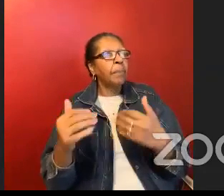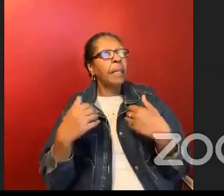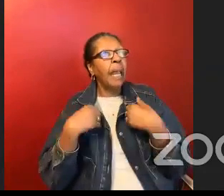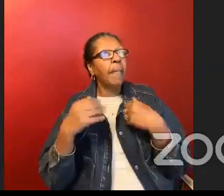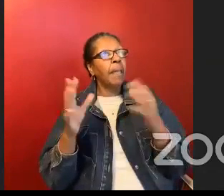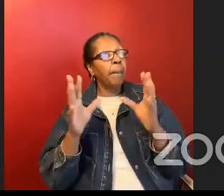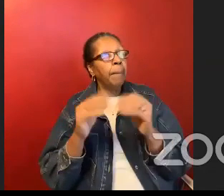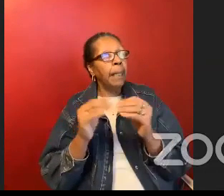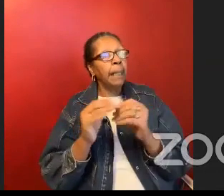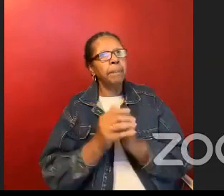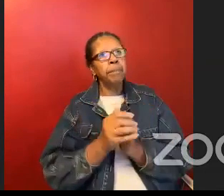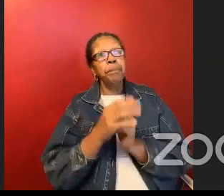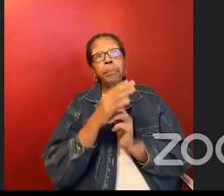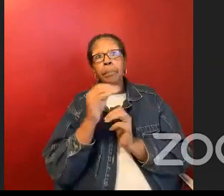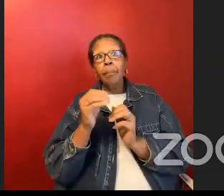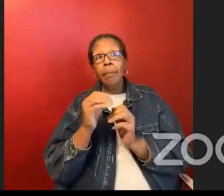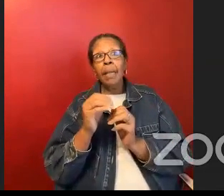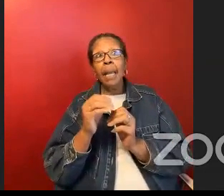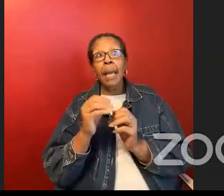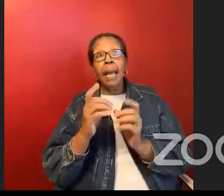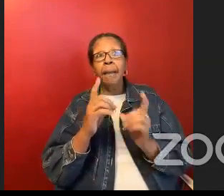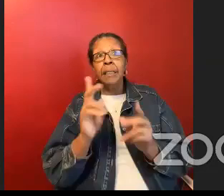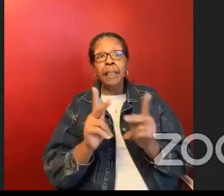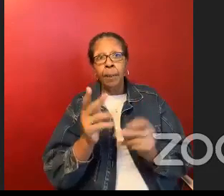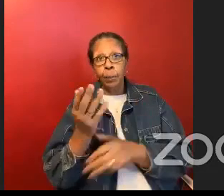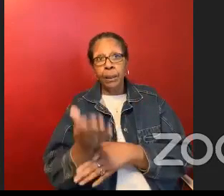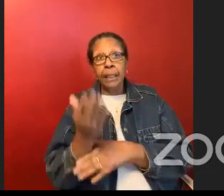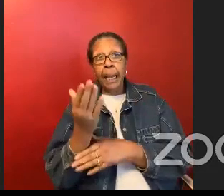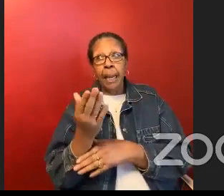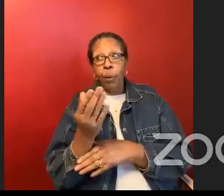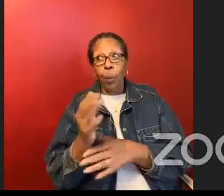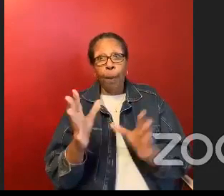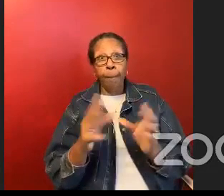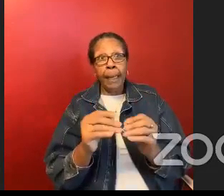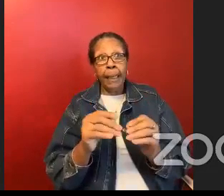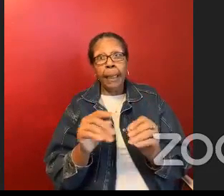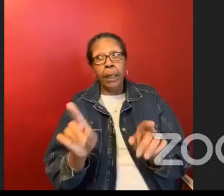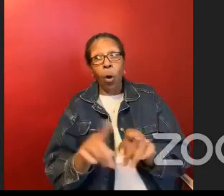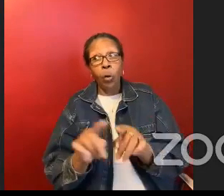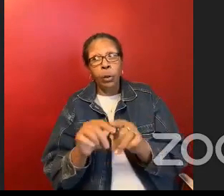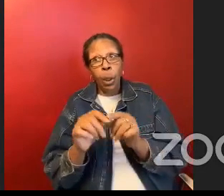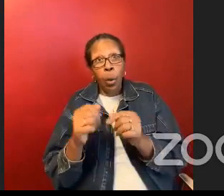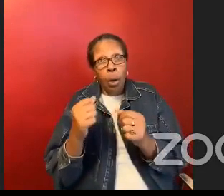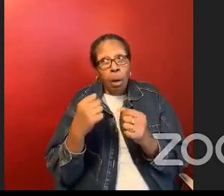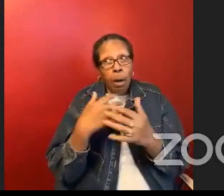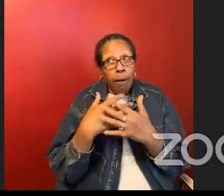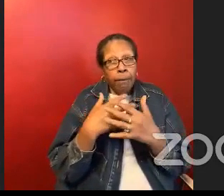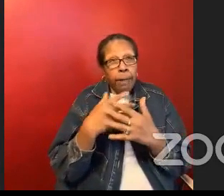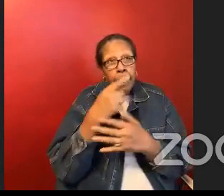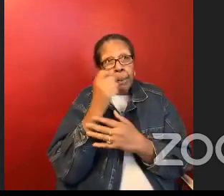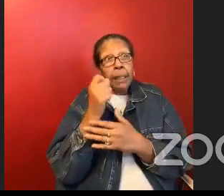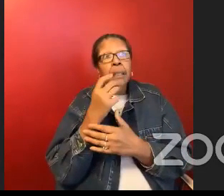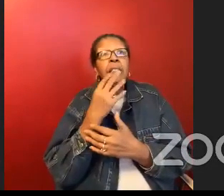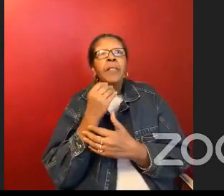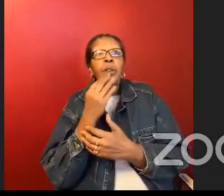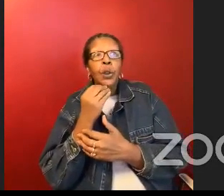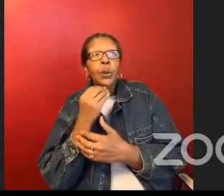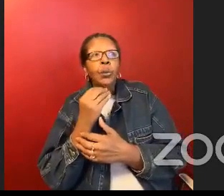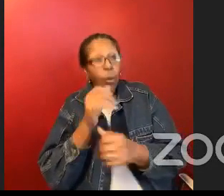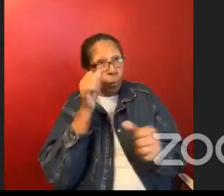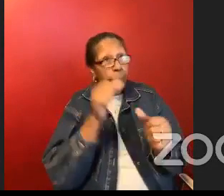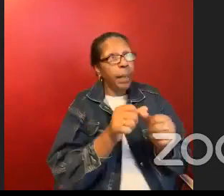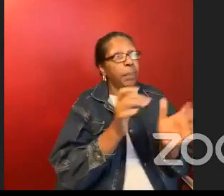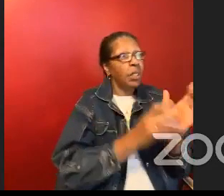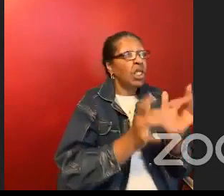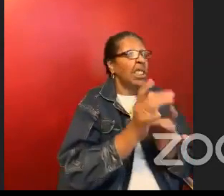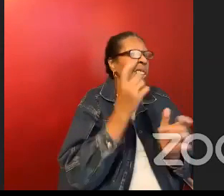only meeting, but they were huddling for fear of the Jews, because remember, Jesus has just been crucified, and they